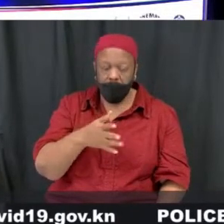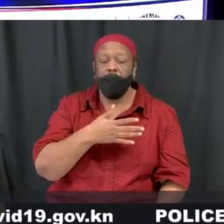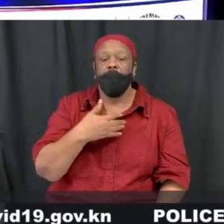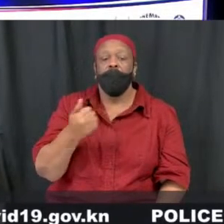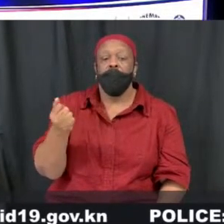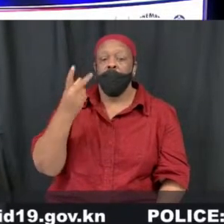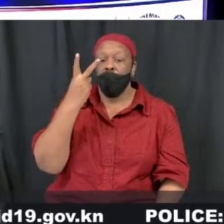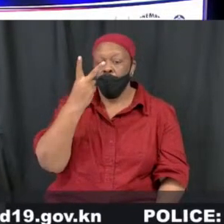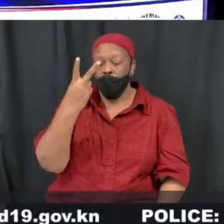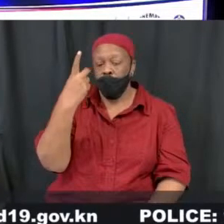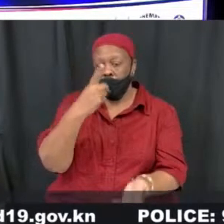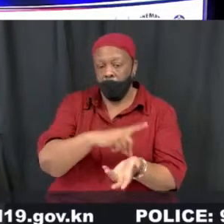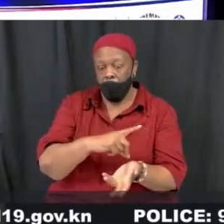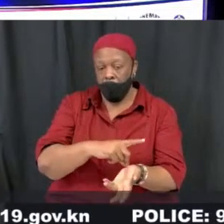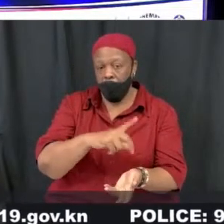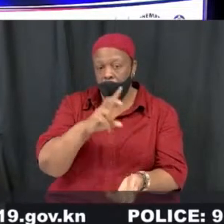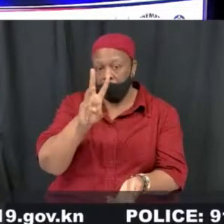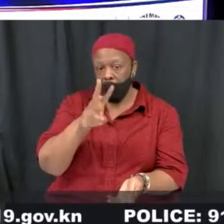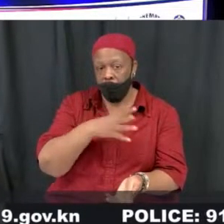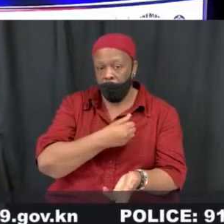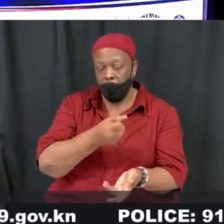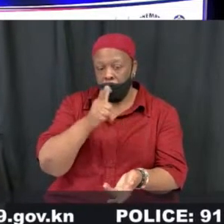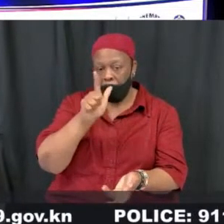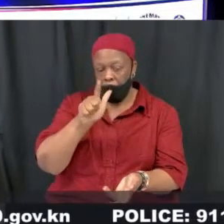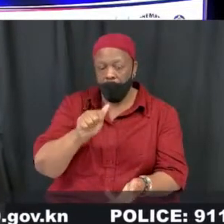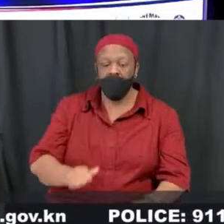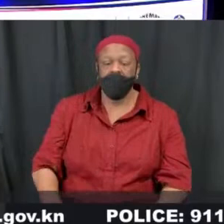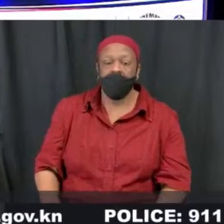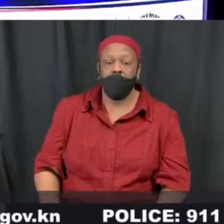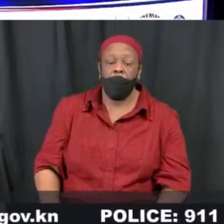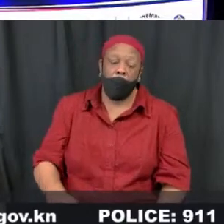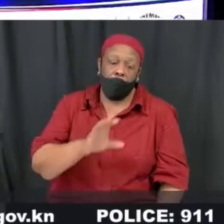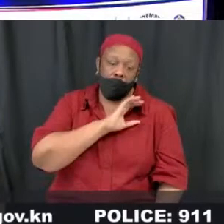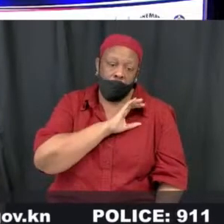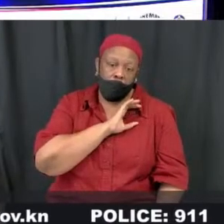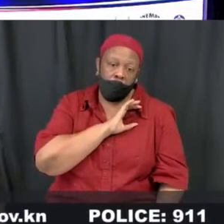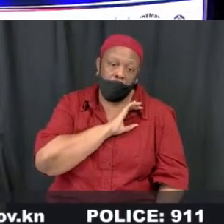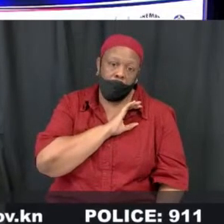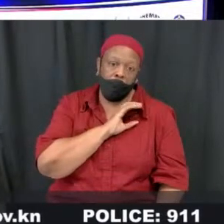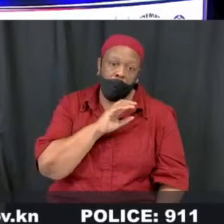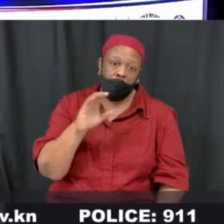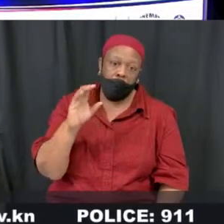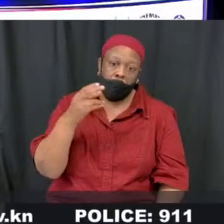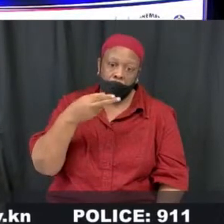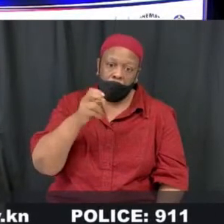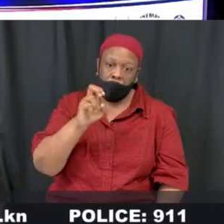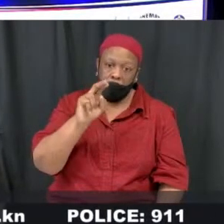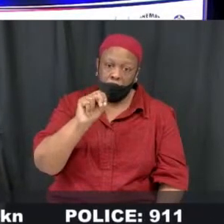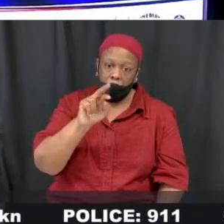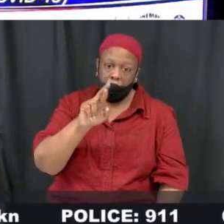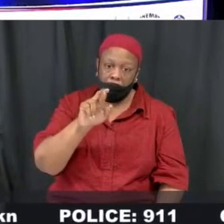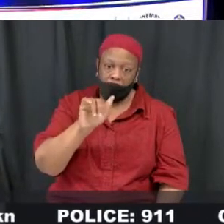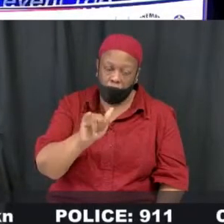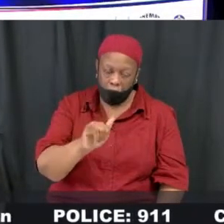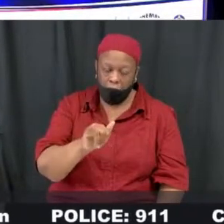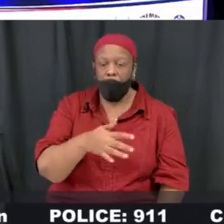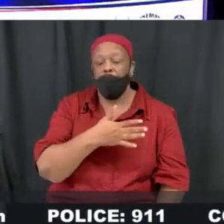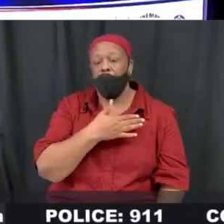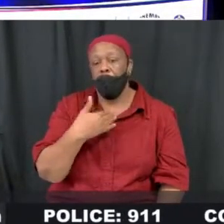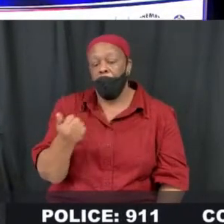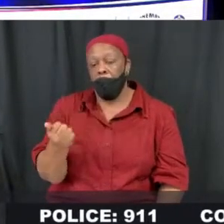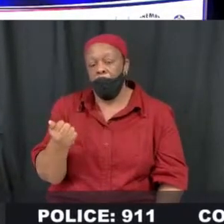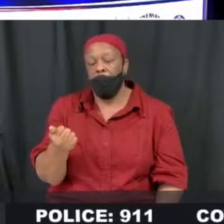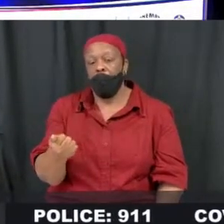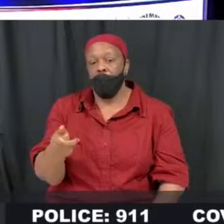Officer, Superintendent Cromwell Henry, Mr. Abdias Samuel, the Chair of the